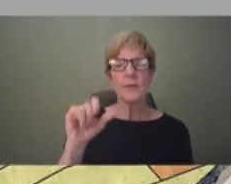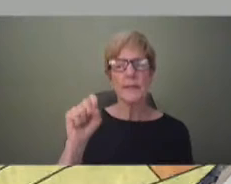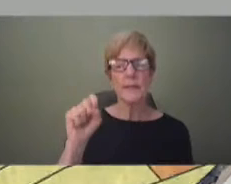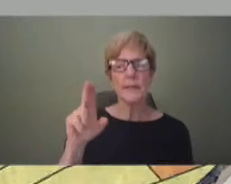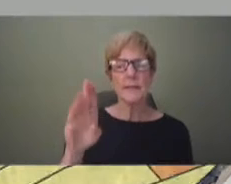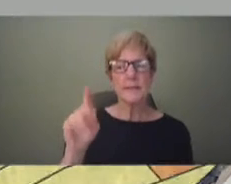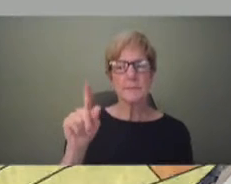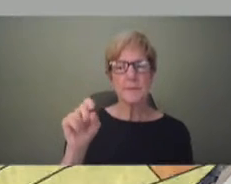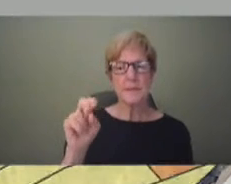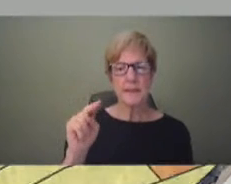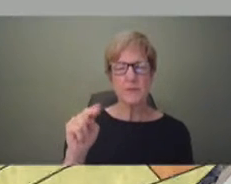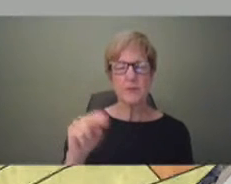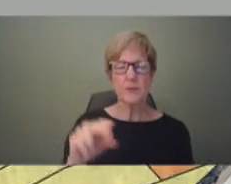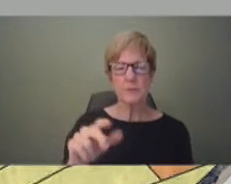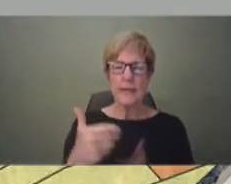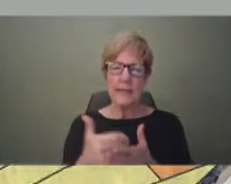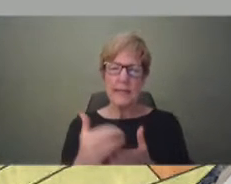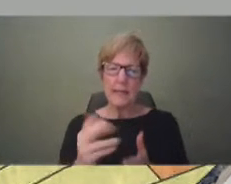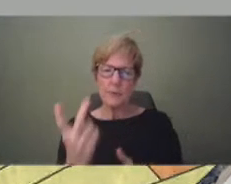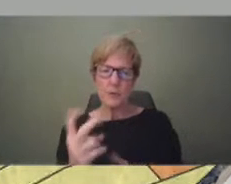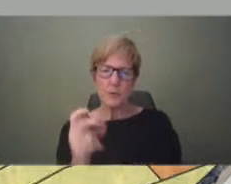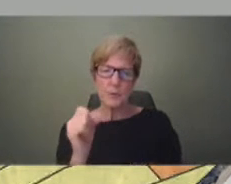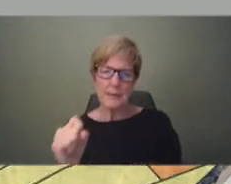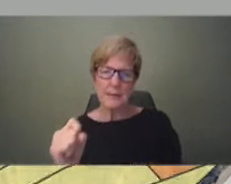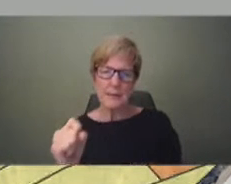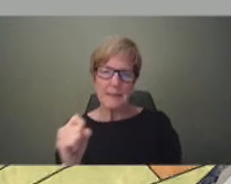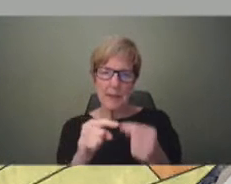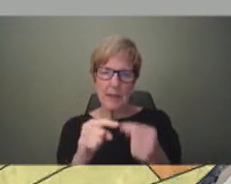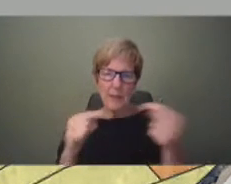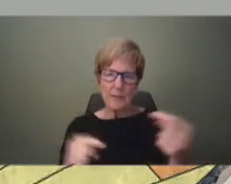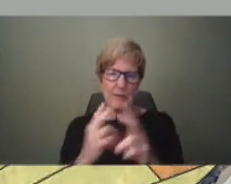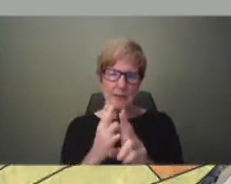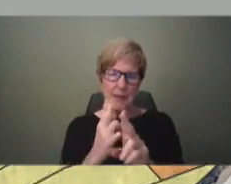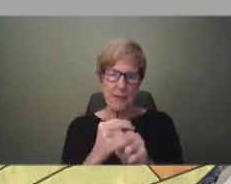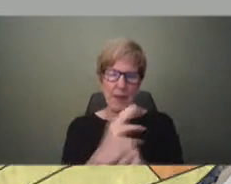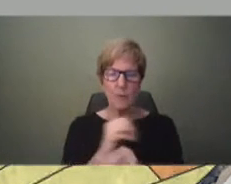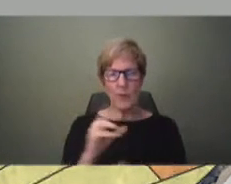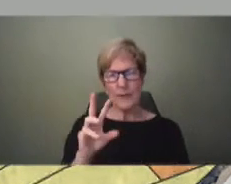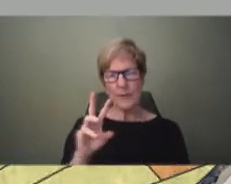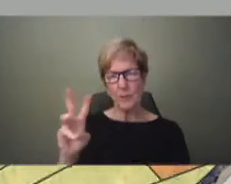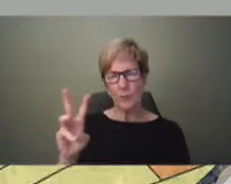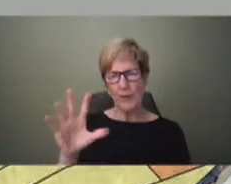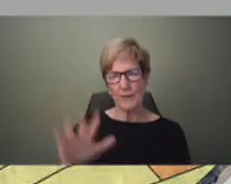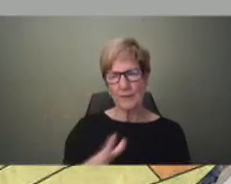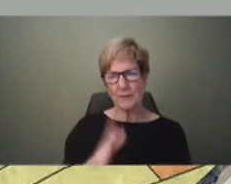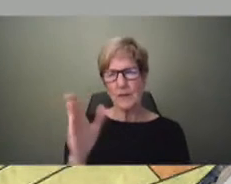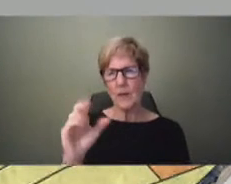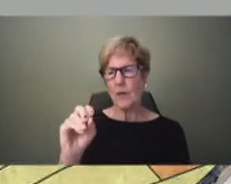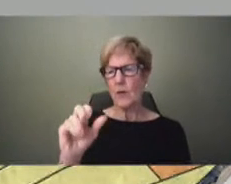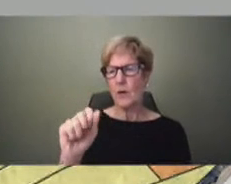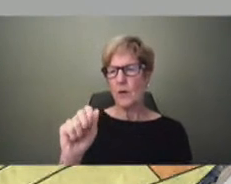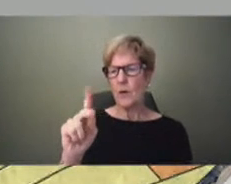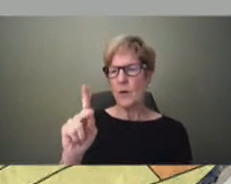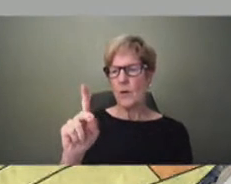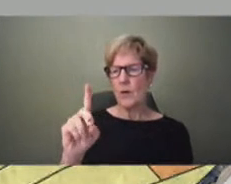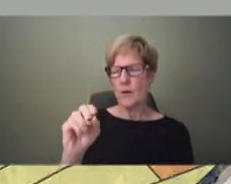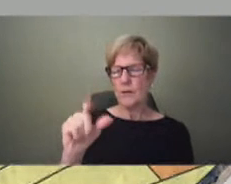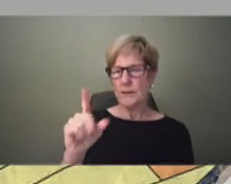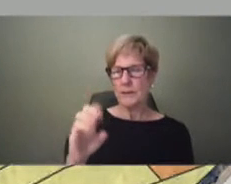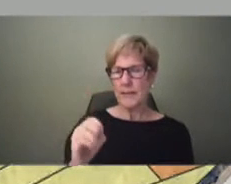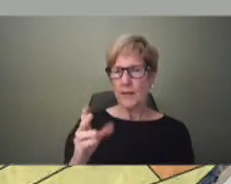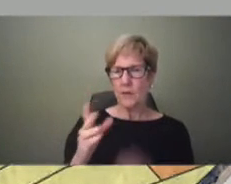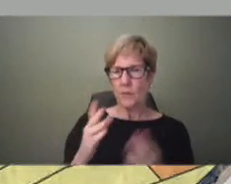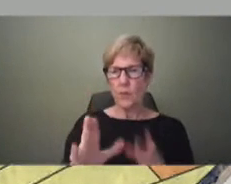neighborhood too uh to the south on the other side of the highway and then also to the West uh just off of Oakdale Road where we have a petition uh for up for